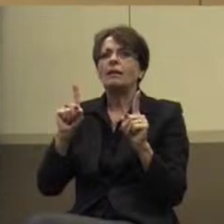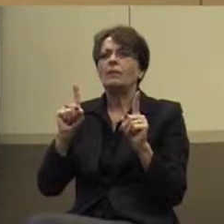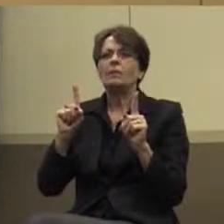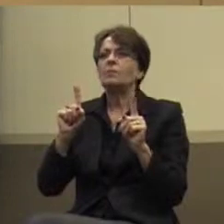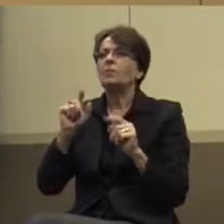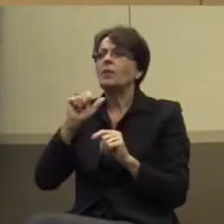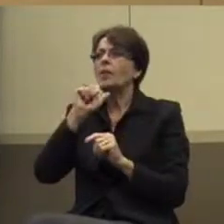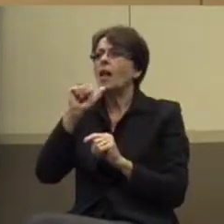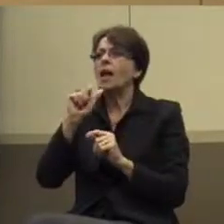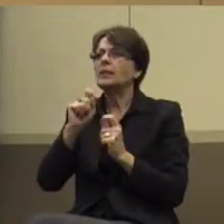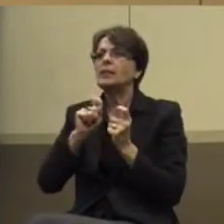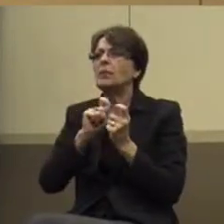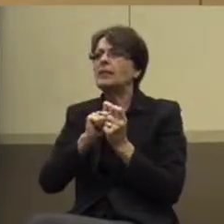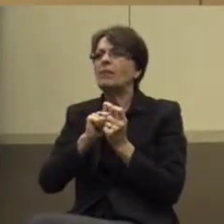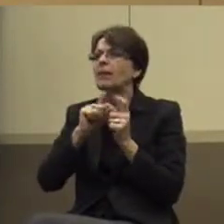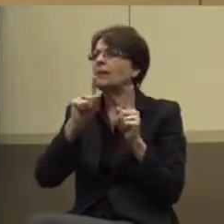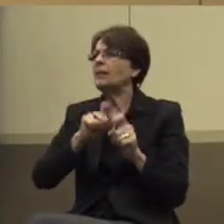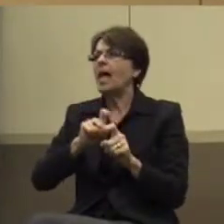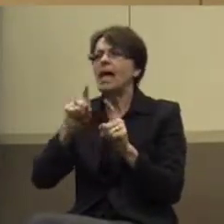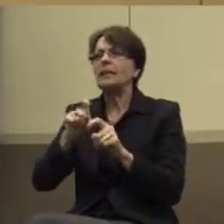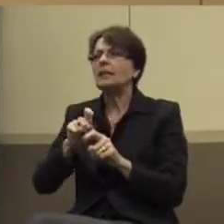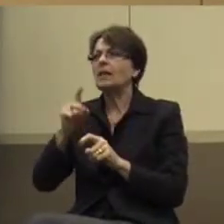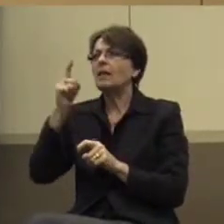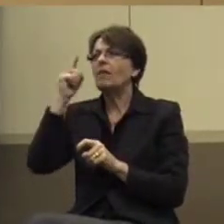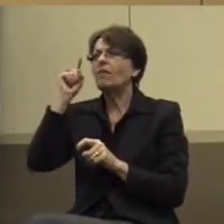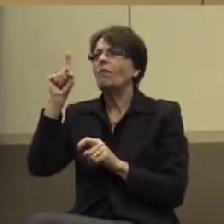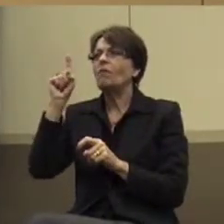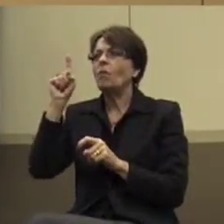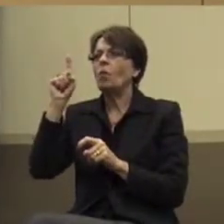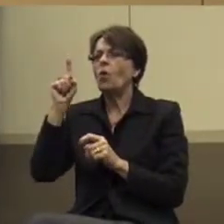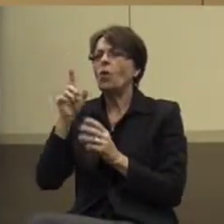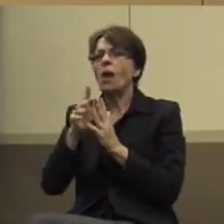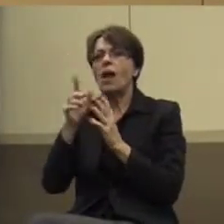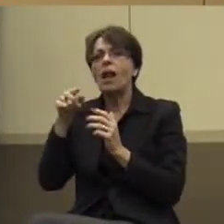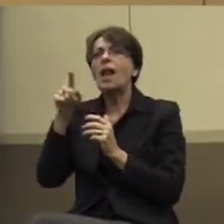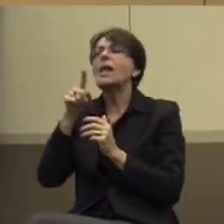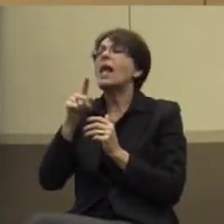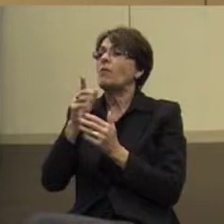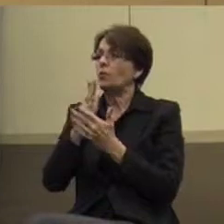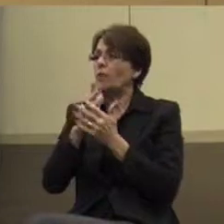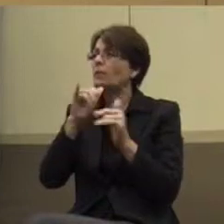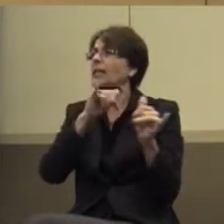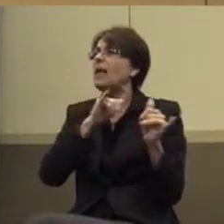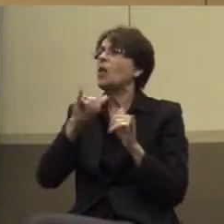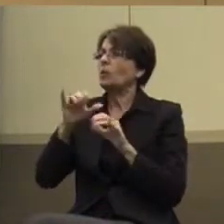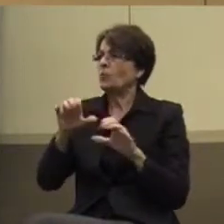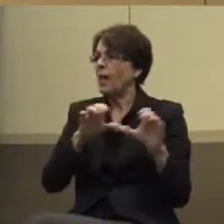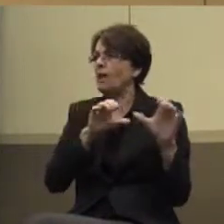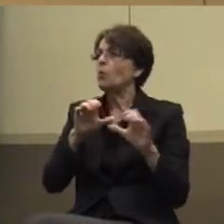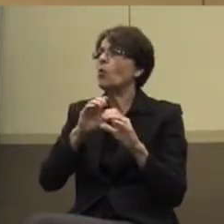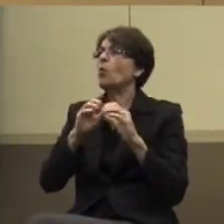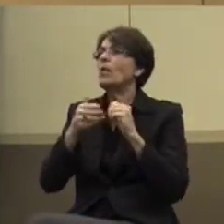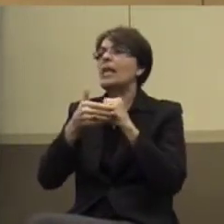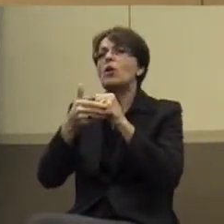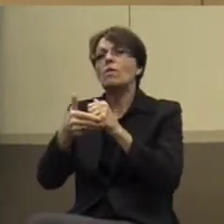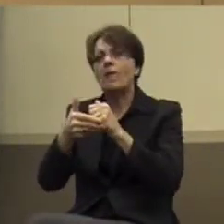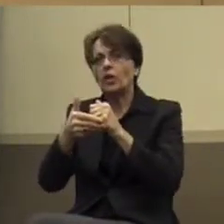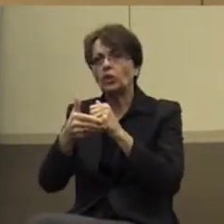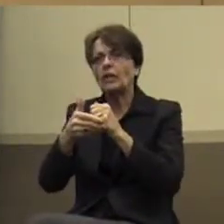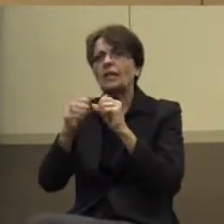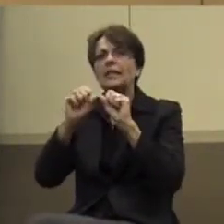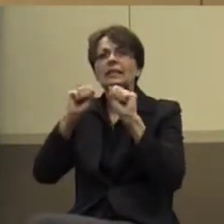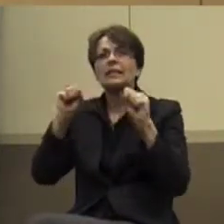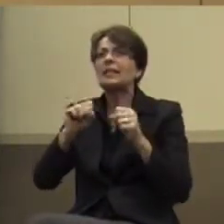not specific tests for a lot of them. There are some standardized behavior observation systems that kind of relate to like the